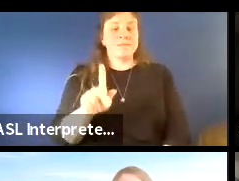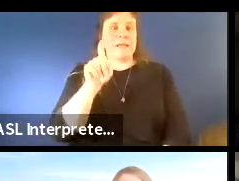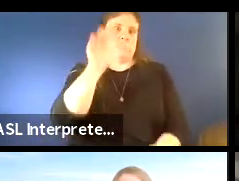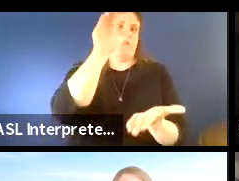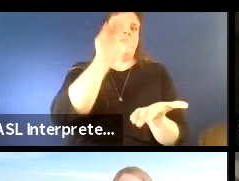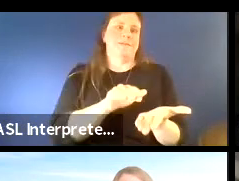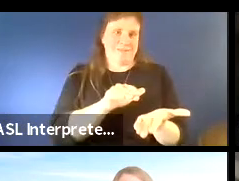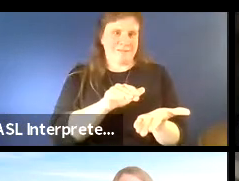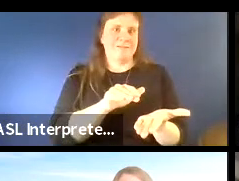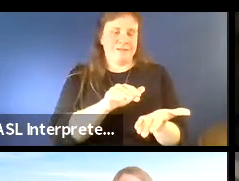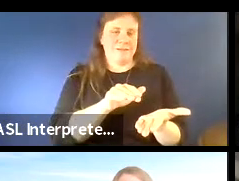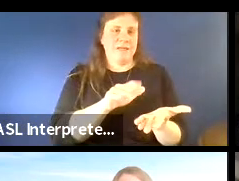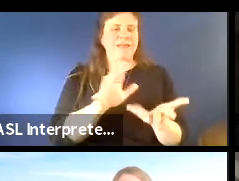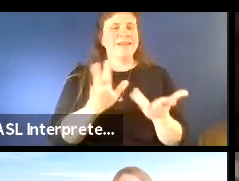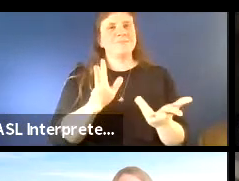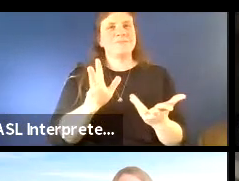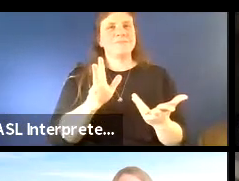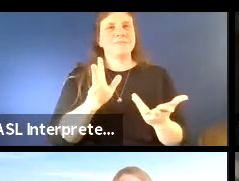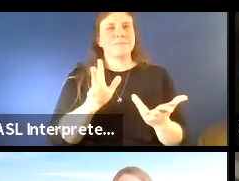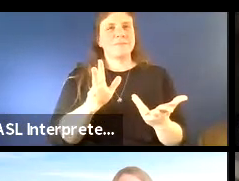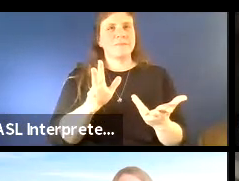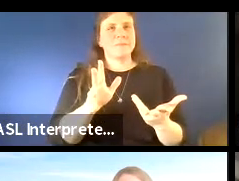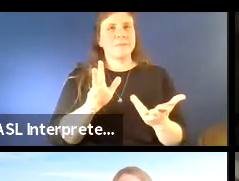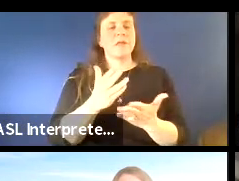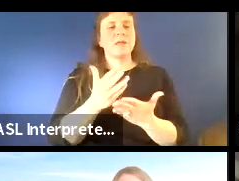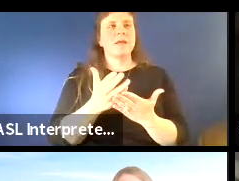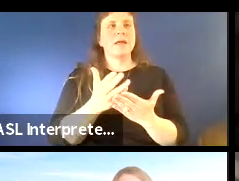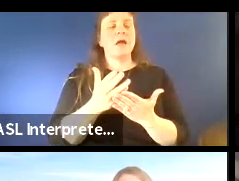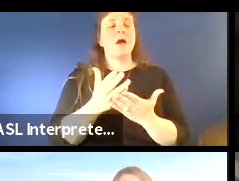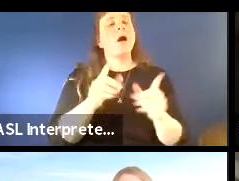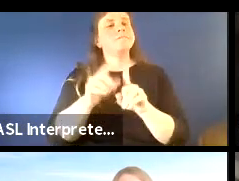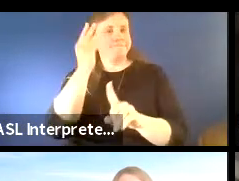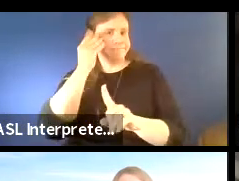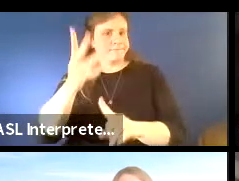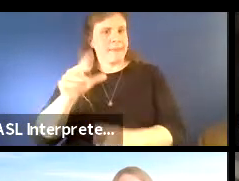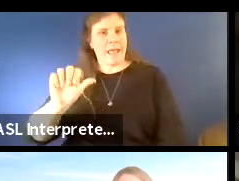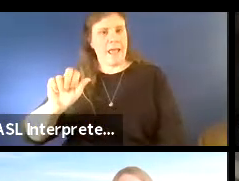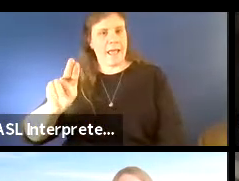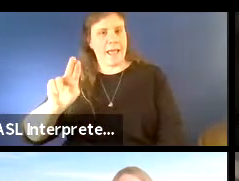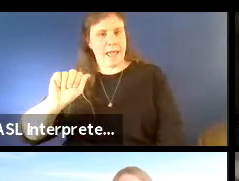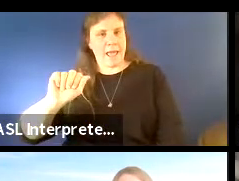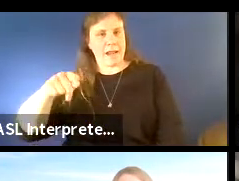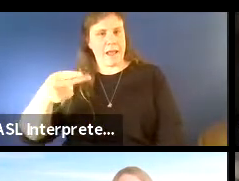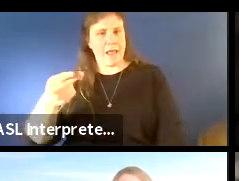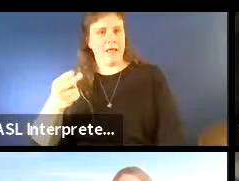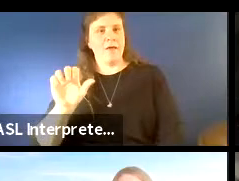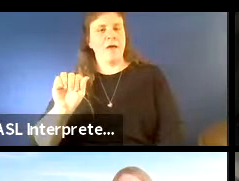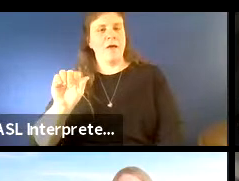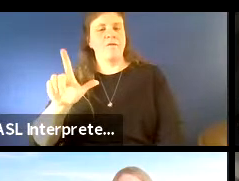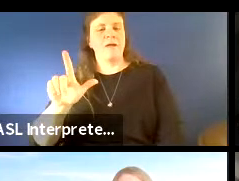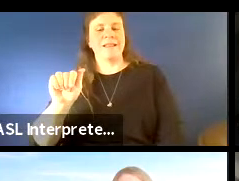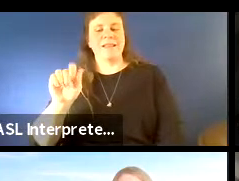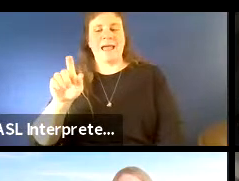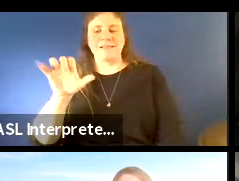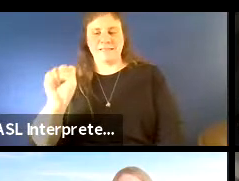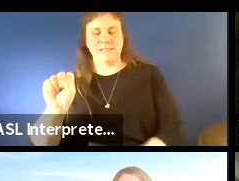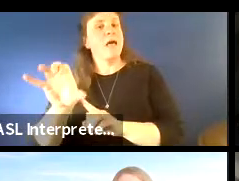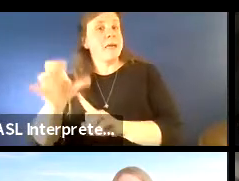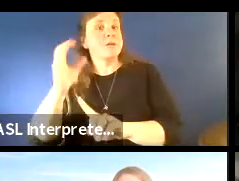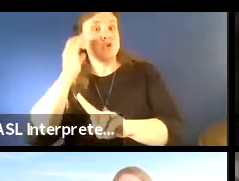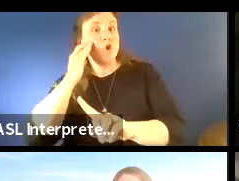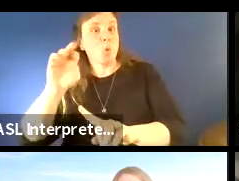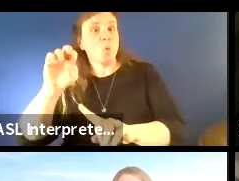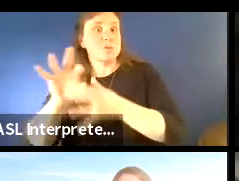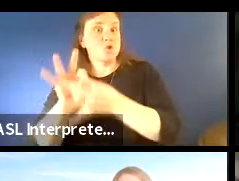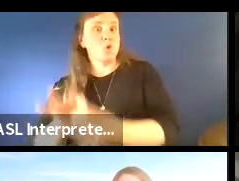it's not analogous exactly, but anaphylaxis is a known risk associated with vaccination. And we